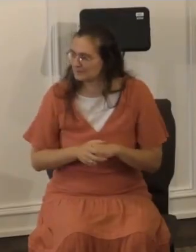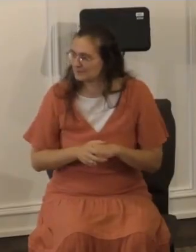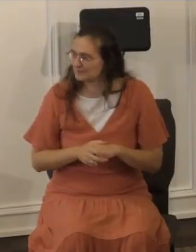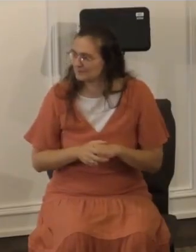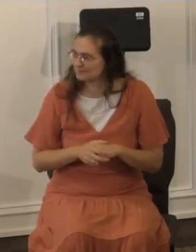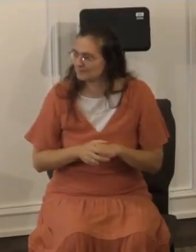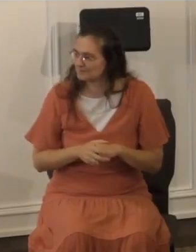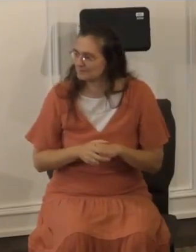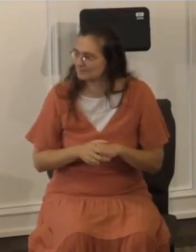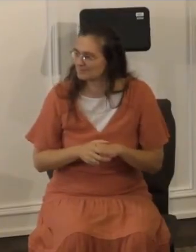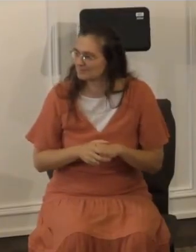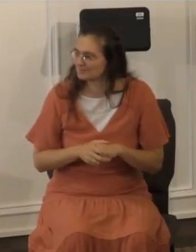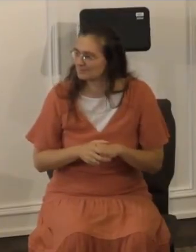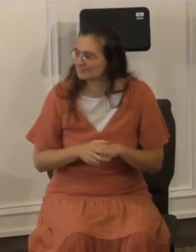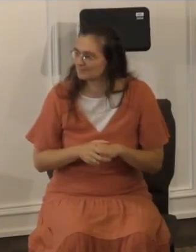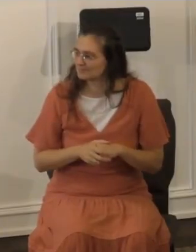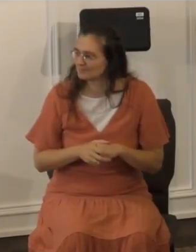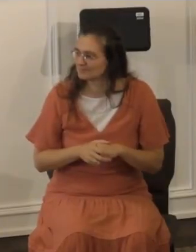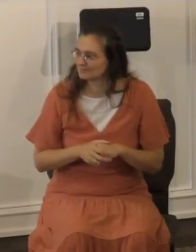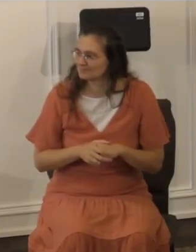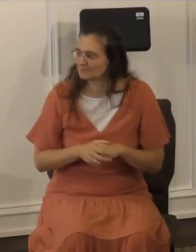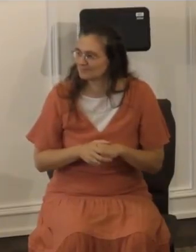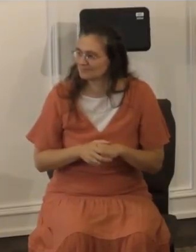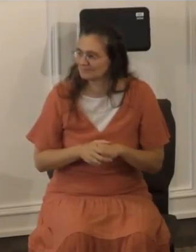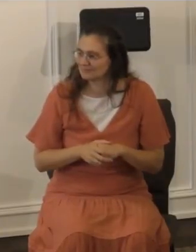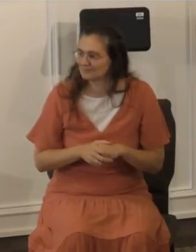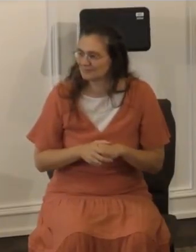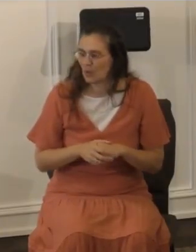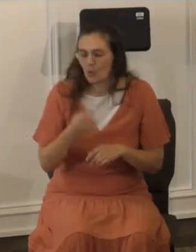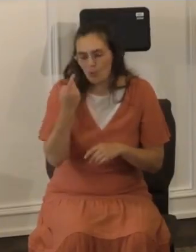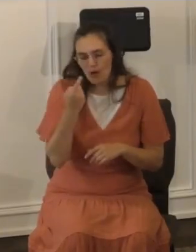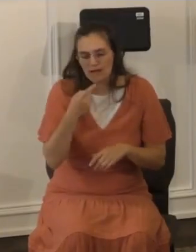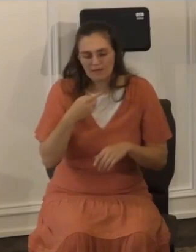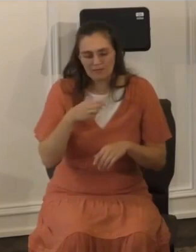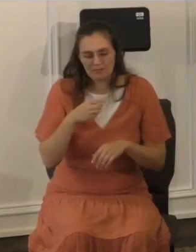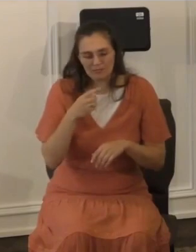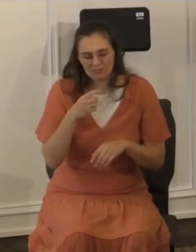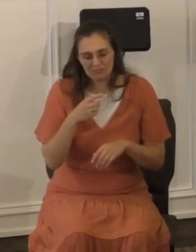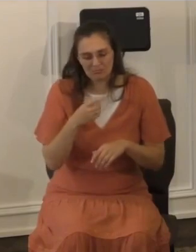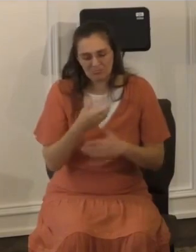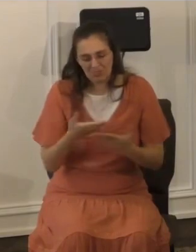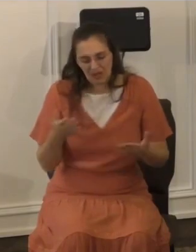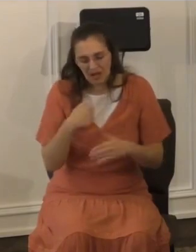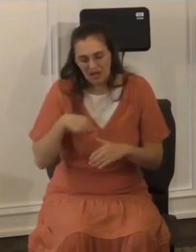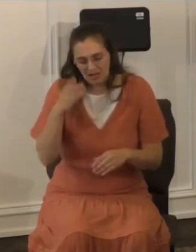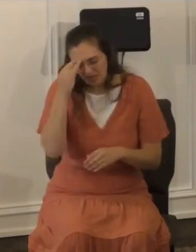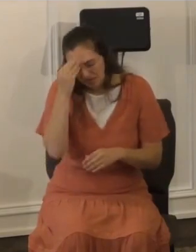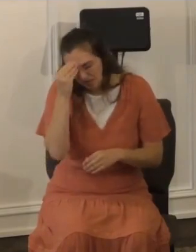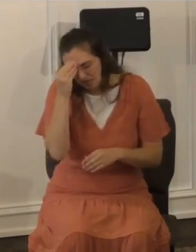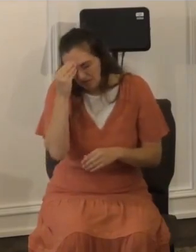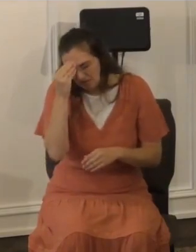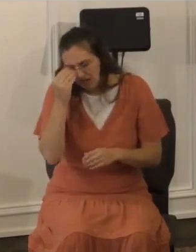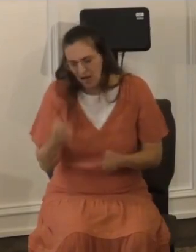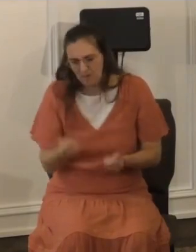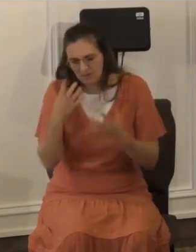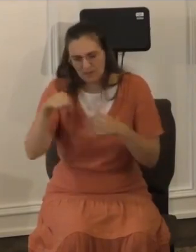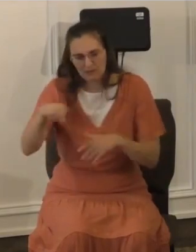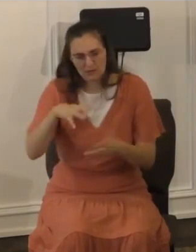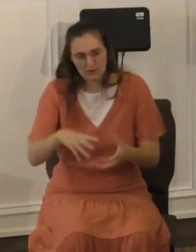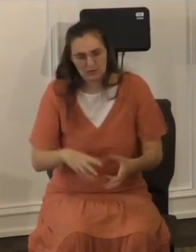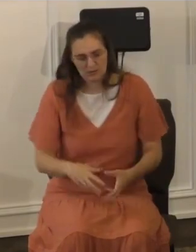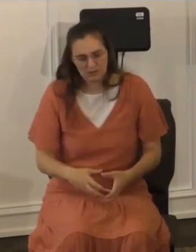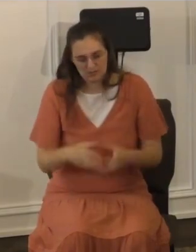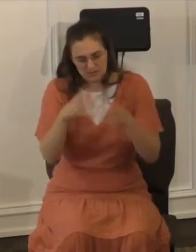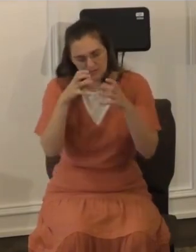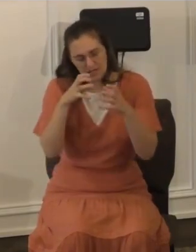Okay. It can be molded. Okay. Now, one thing that I think of, how many of you have ever picked up a Rubik's Cube? Here's something that I think of. And you've seen it, it's got